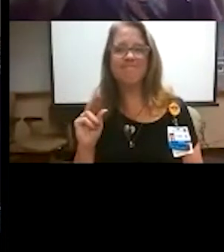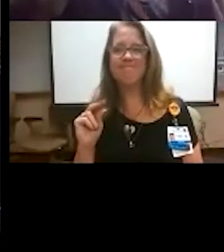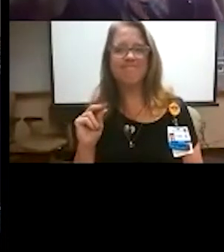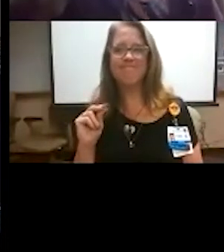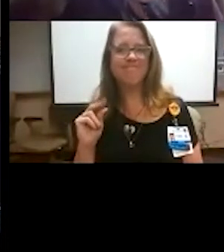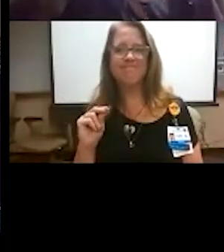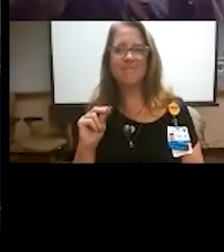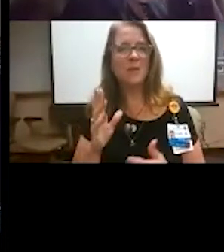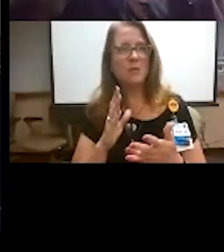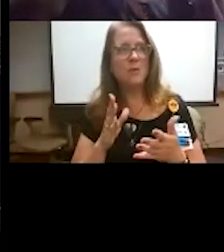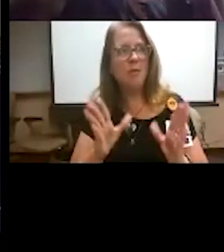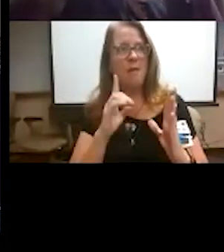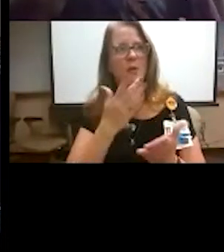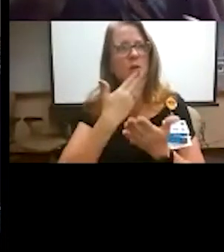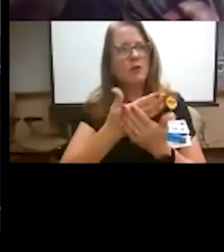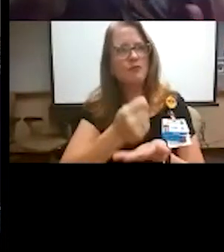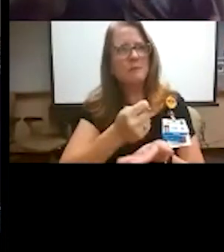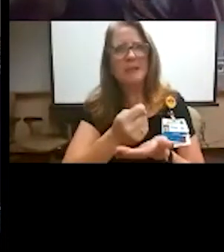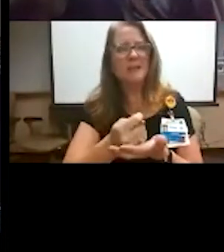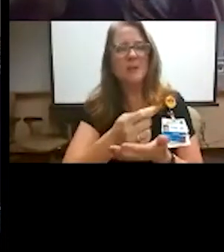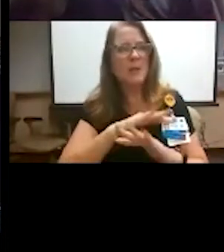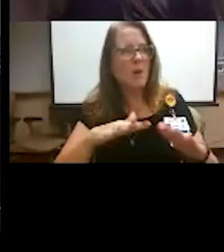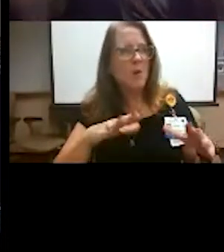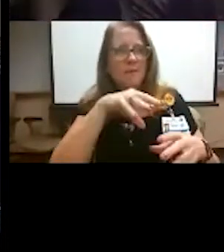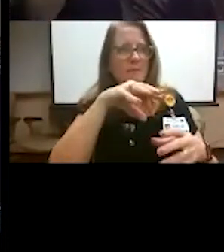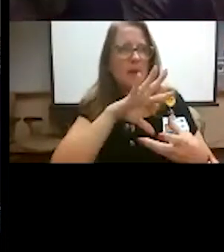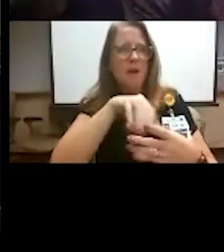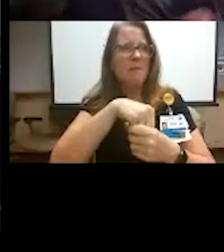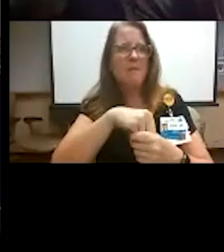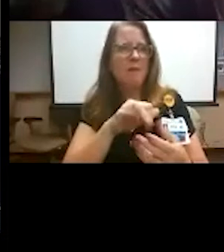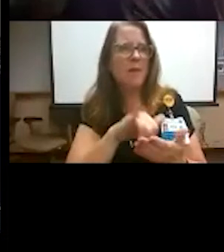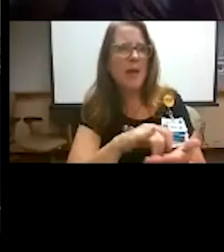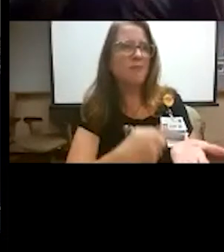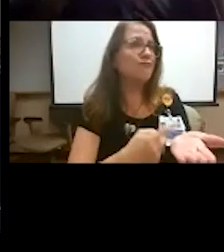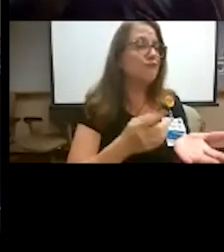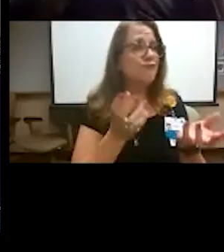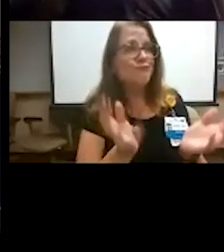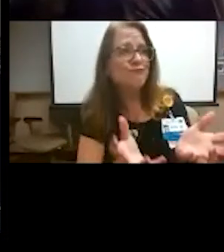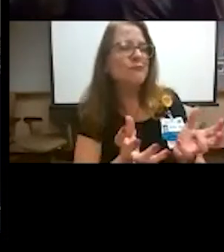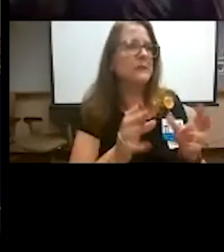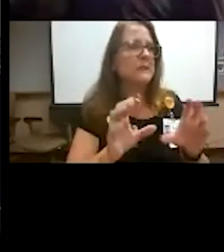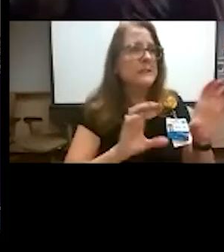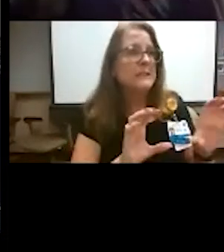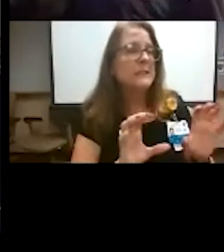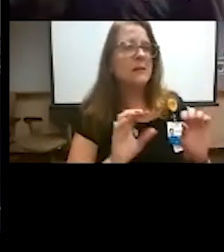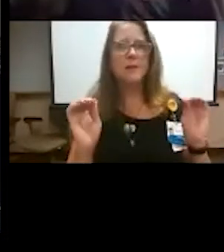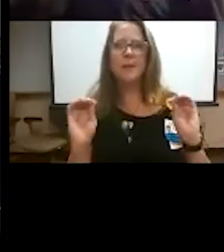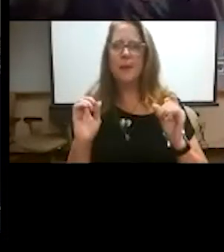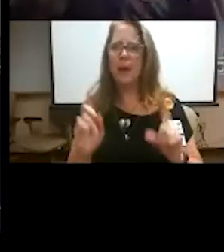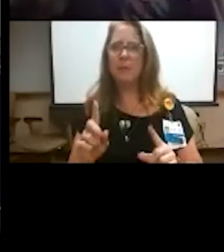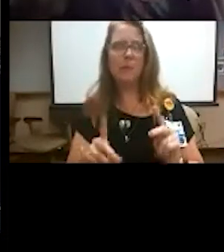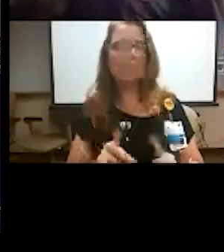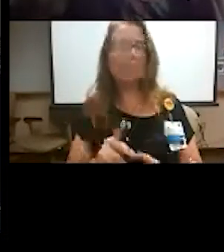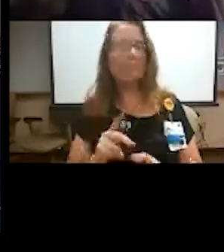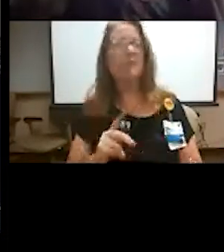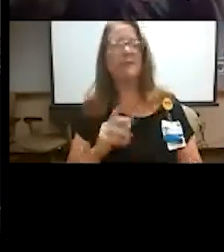really do good treatment. We won't have them. We won't engage in them. People will just step away and shut up and not say anything, even